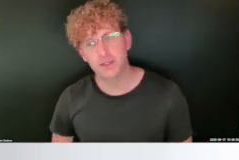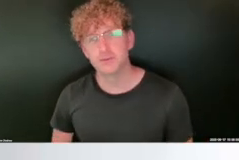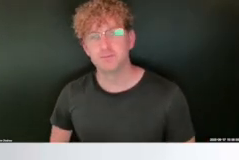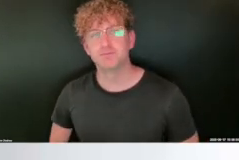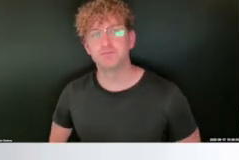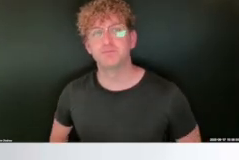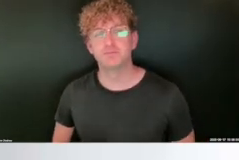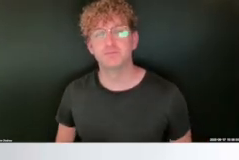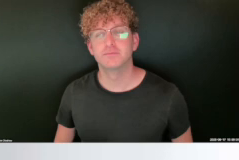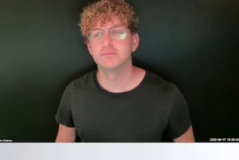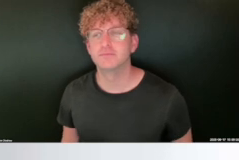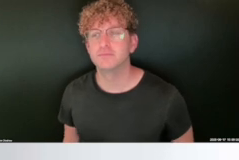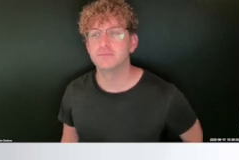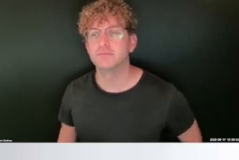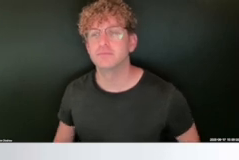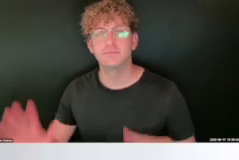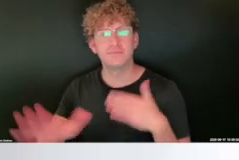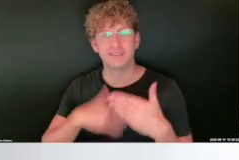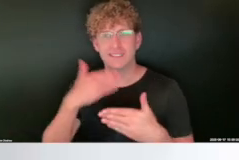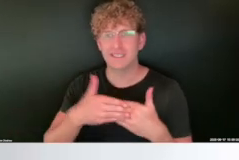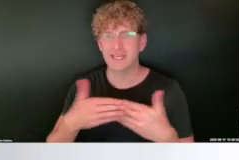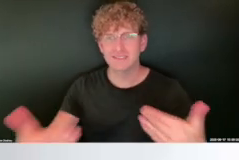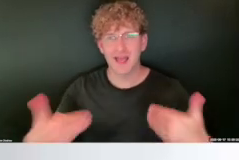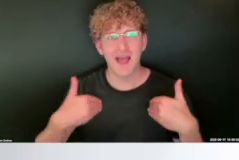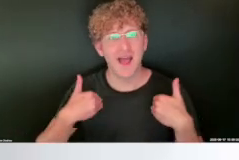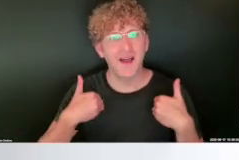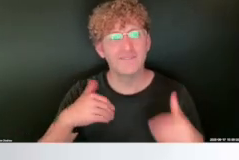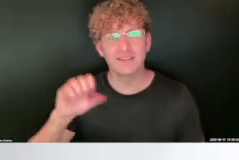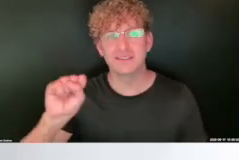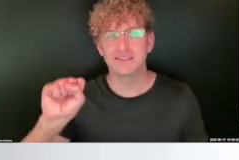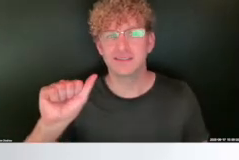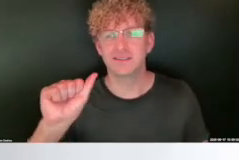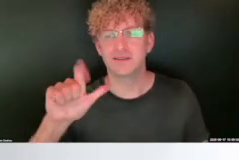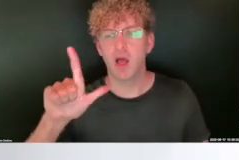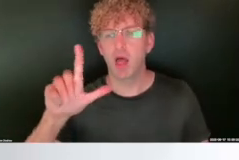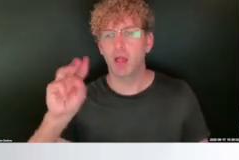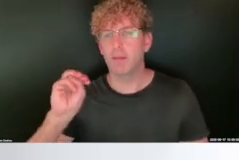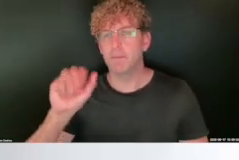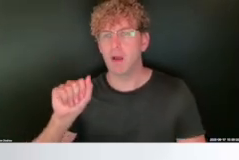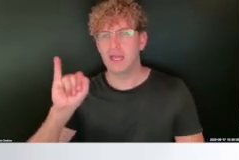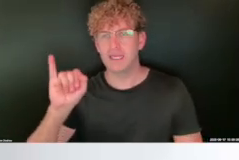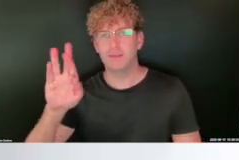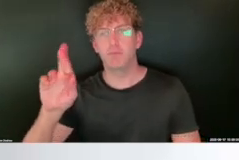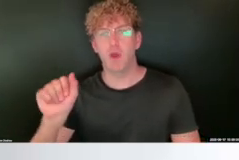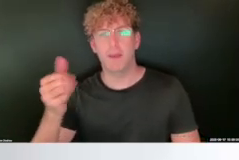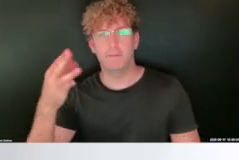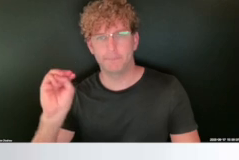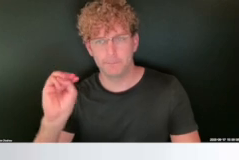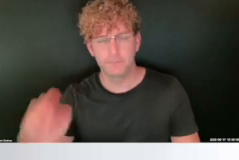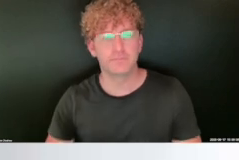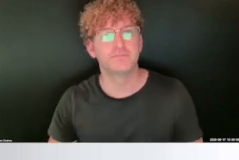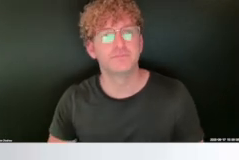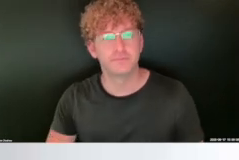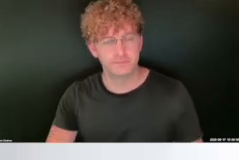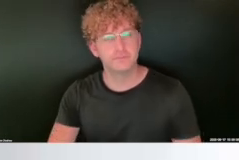All right, next we have Salma. Oh, sorry, all right, Salma Ibrahim. I'm gonna ask you